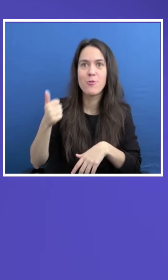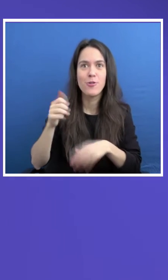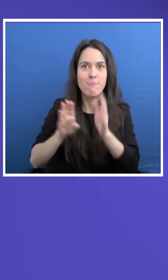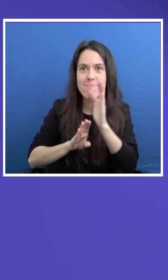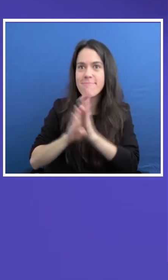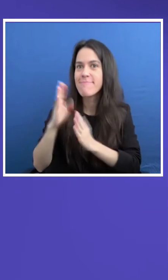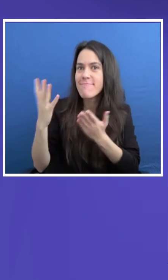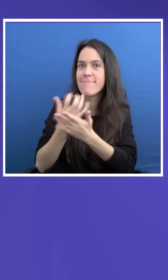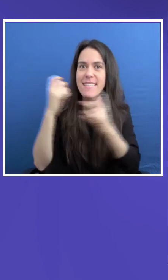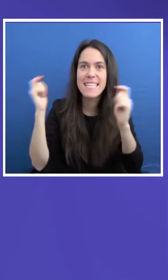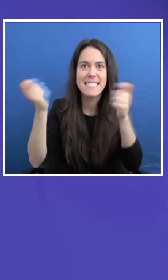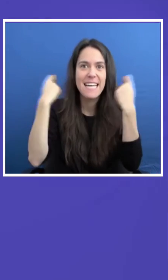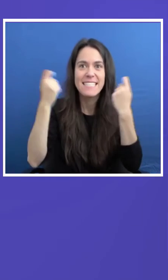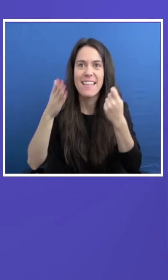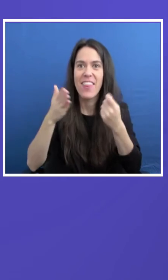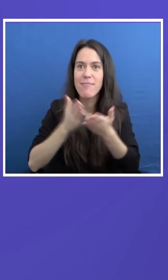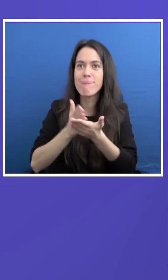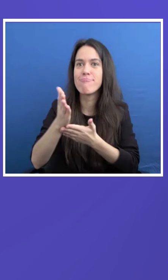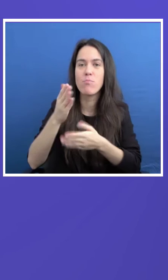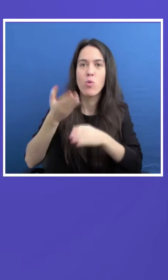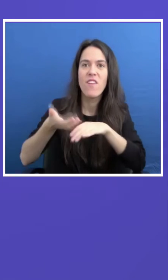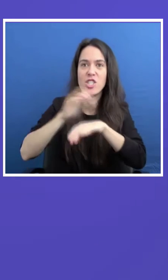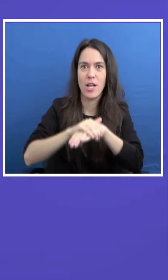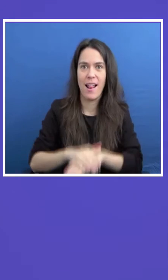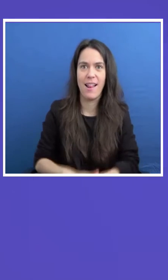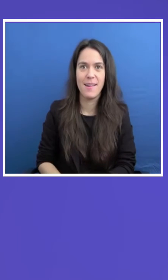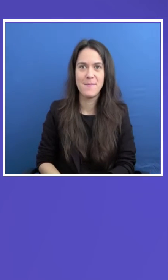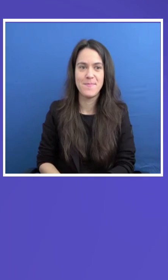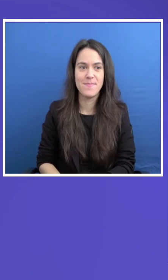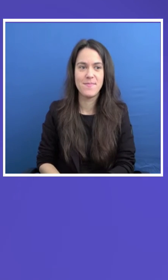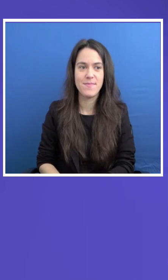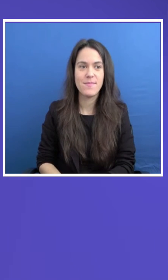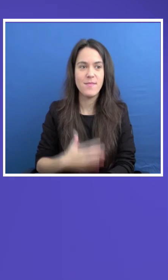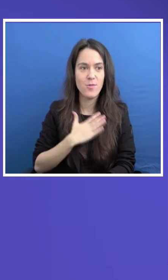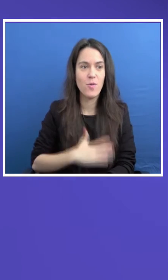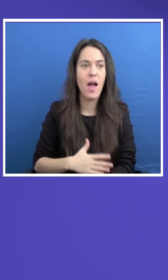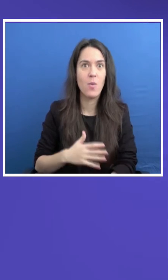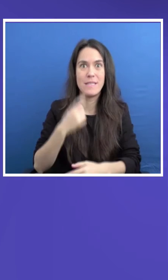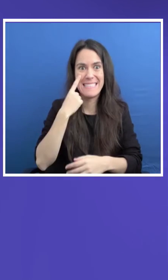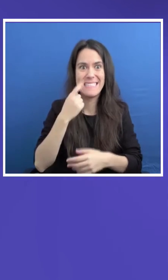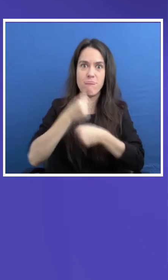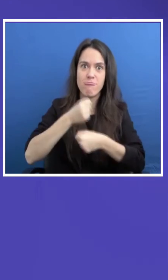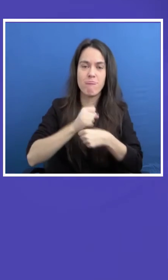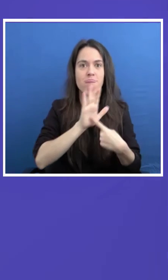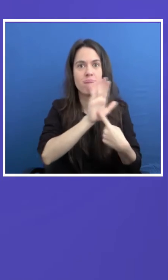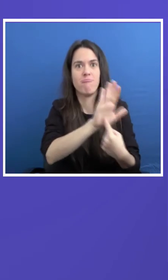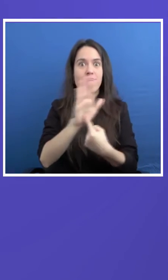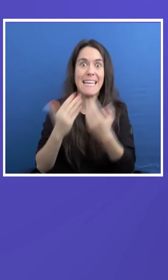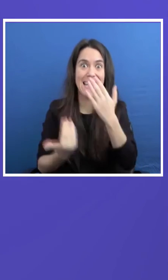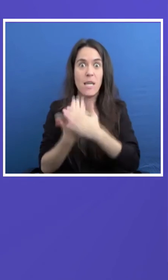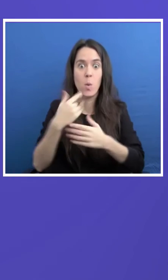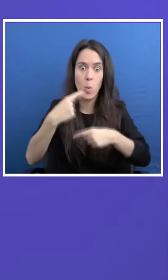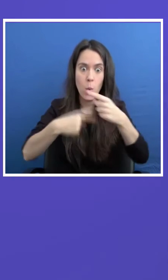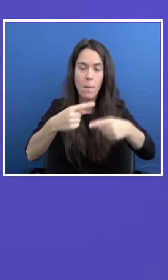able to succeed. We will be able to tell people that we can convince the new generation that we can succeed